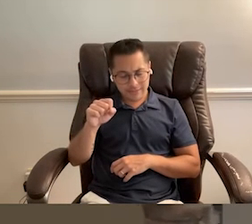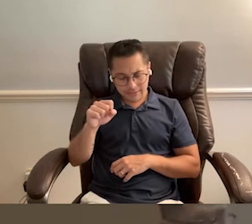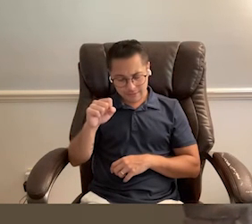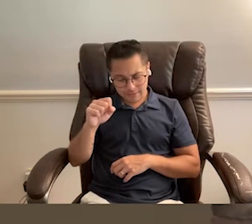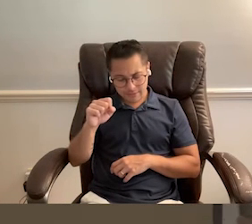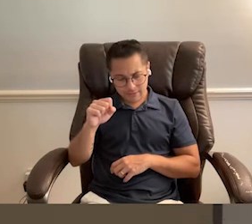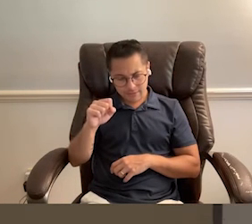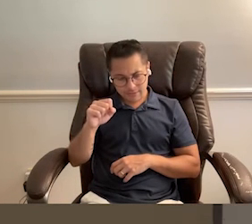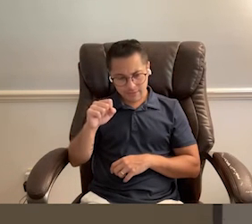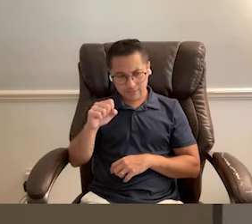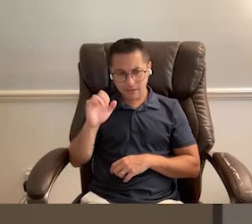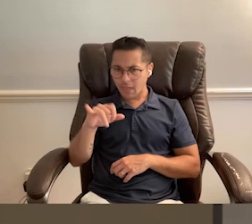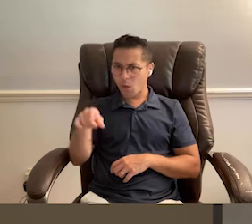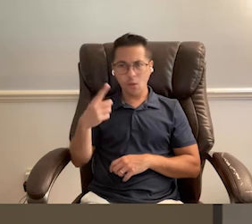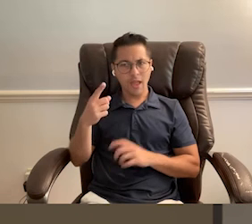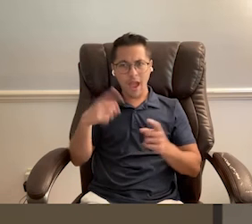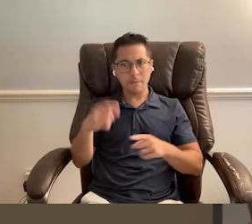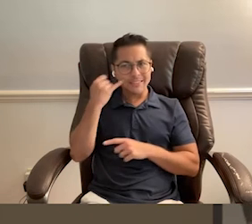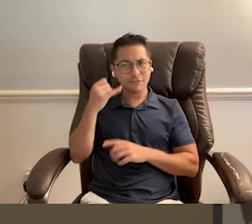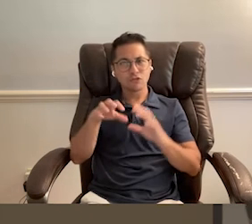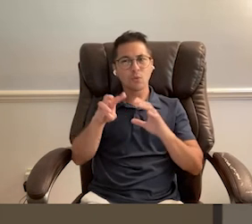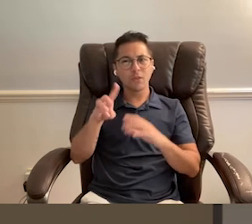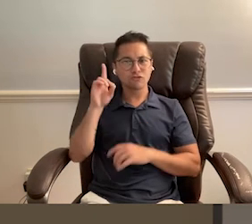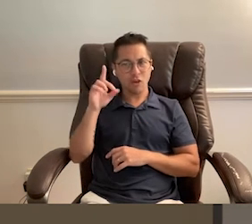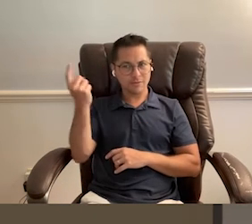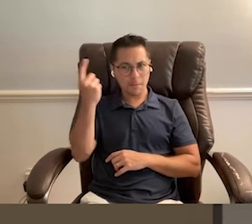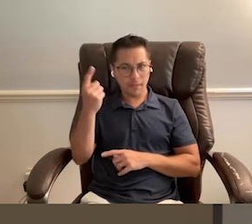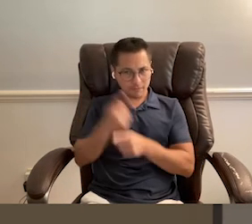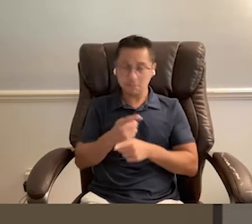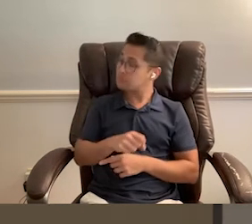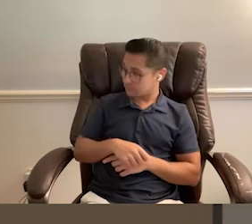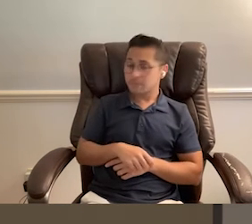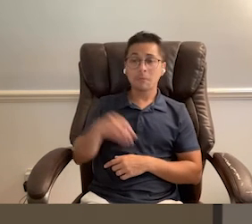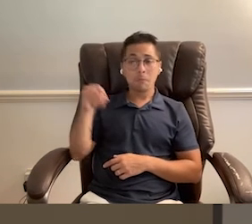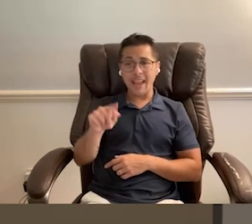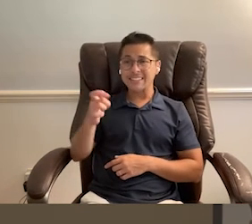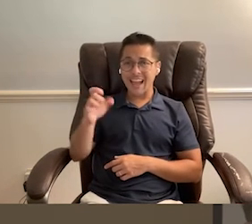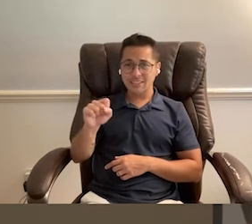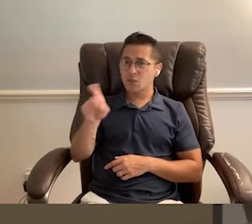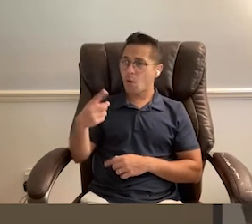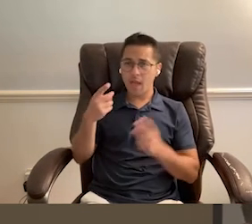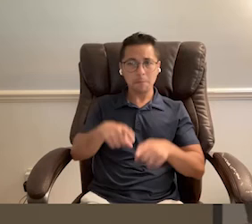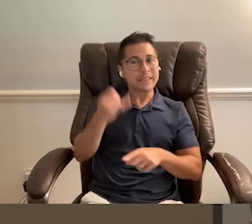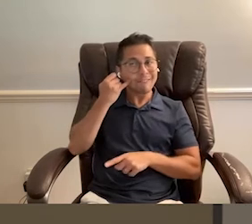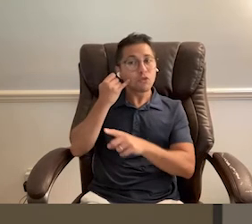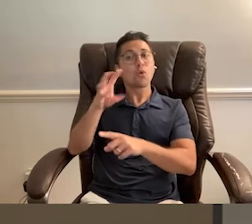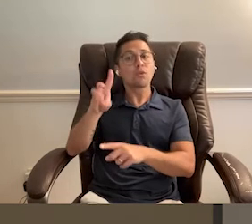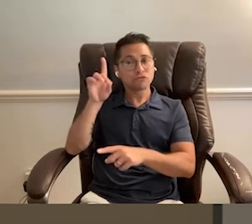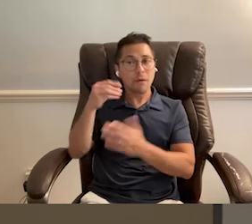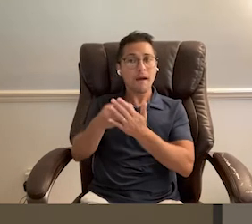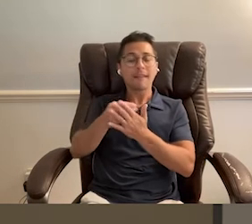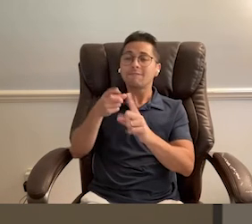that only happens if you withdraw something. Yeah. And so, Paying taxes only comes into place if you withdraw money from your ABLE account and you